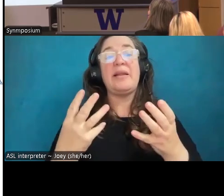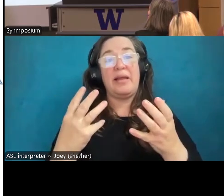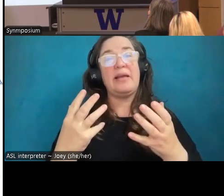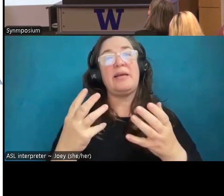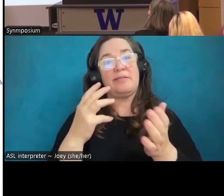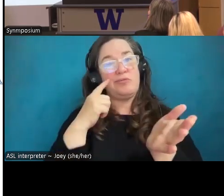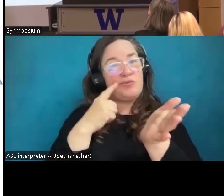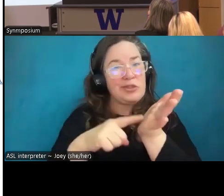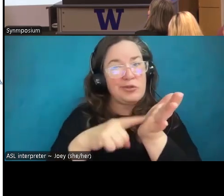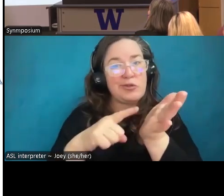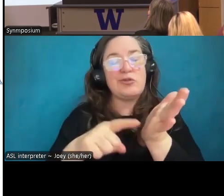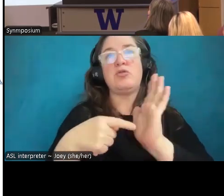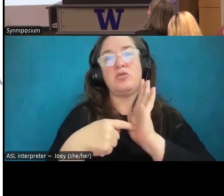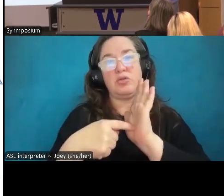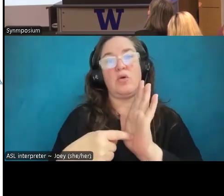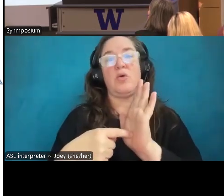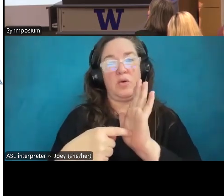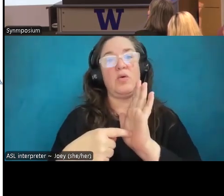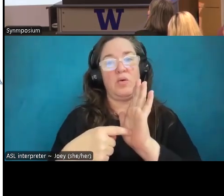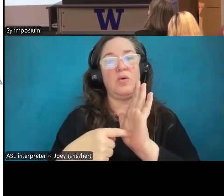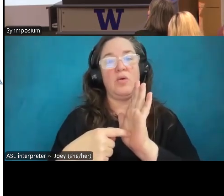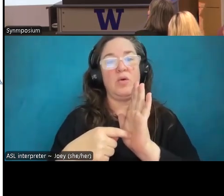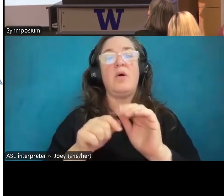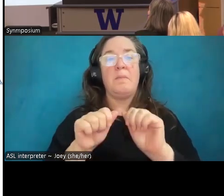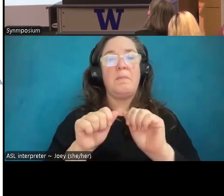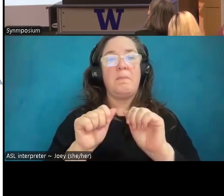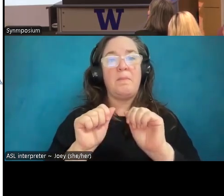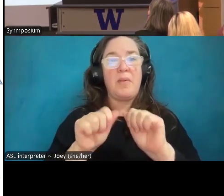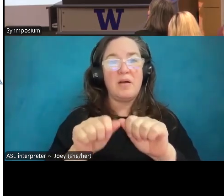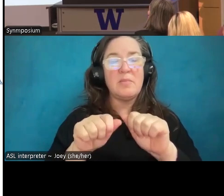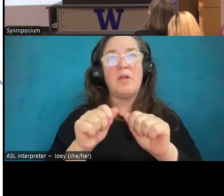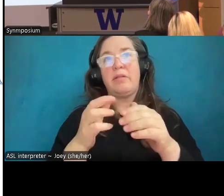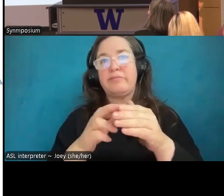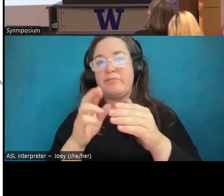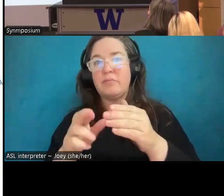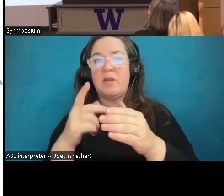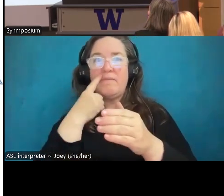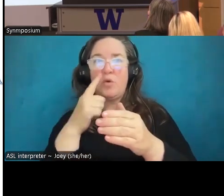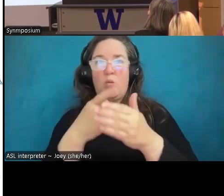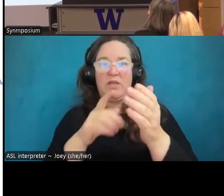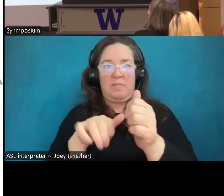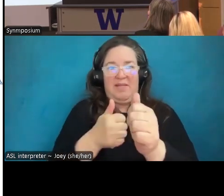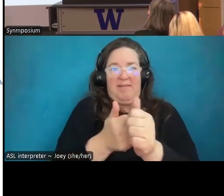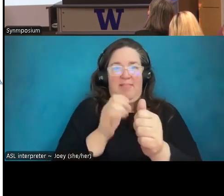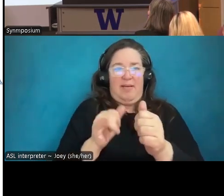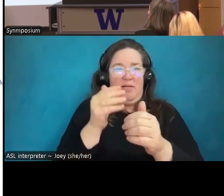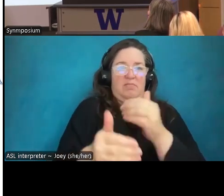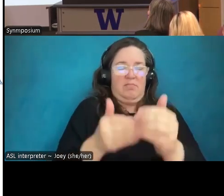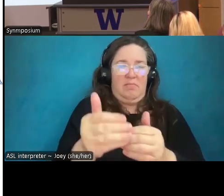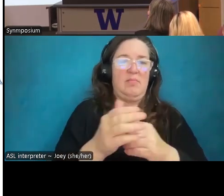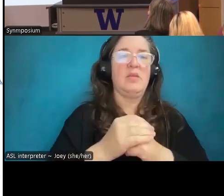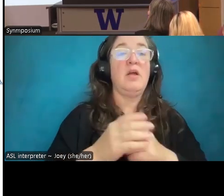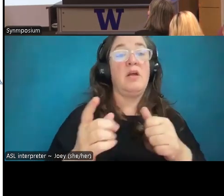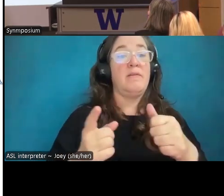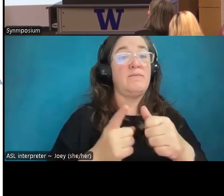great insights into potential underlying mechanisms. So in the first panel, you'll see here that there is evidence